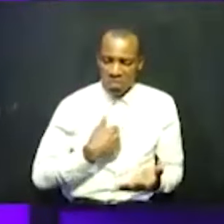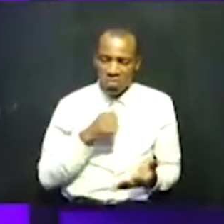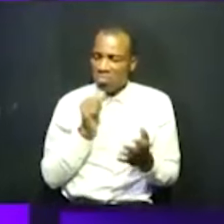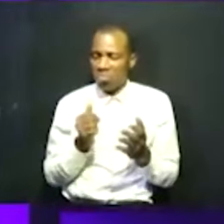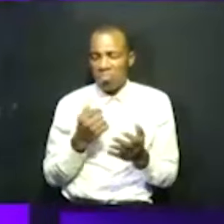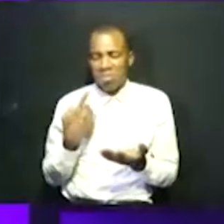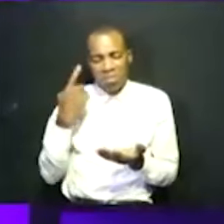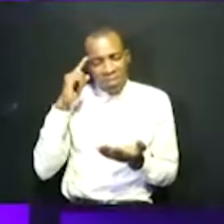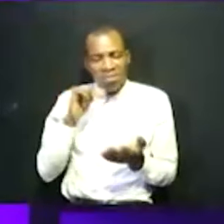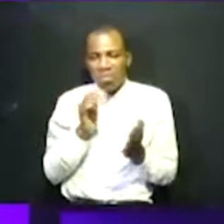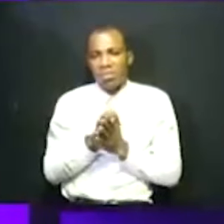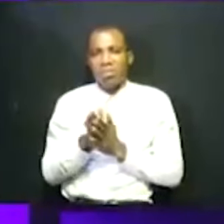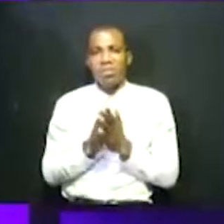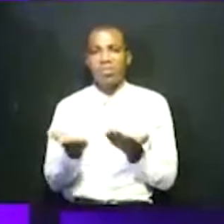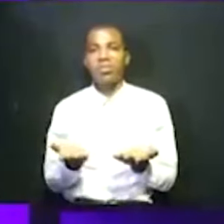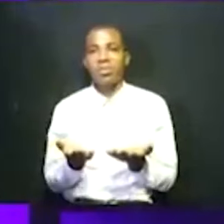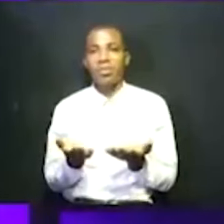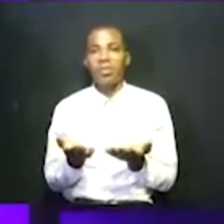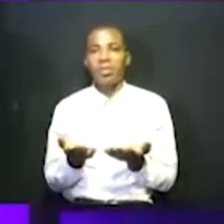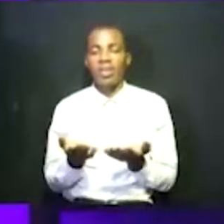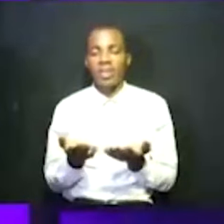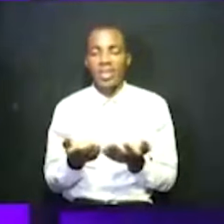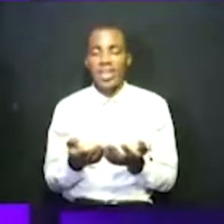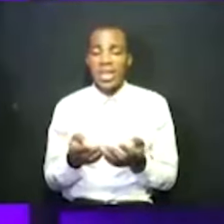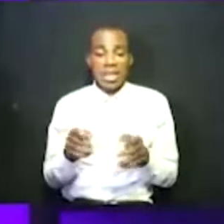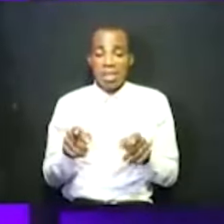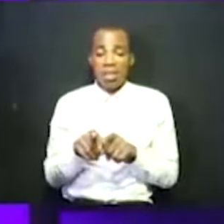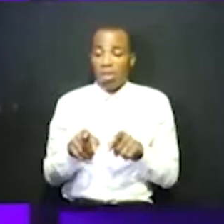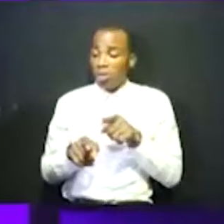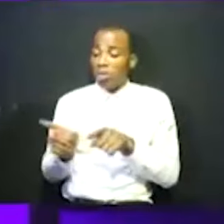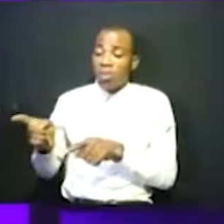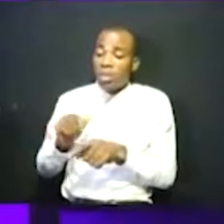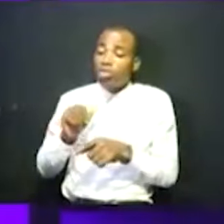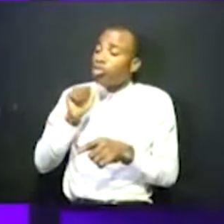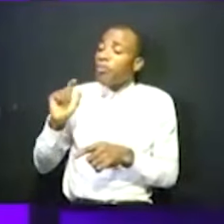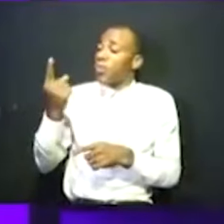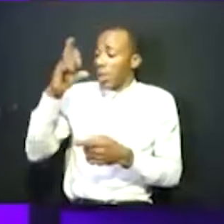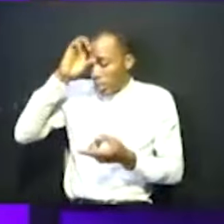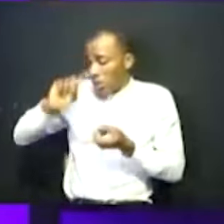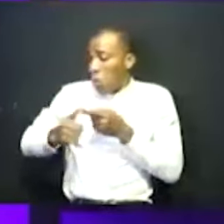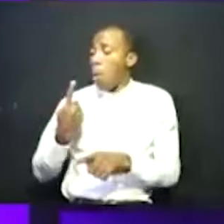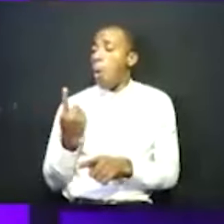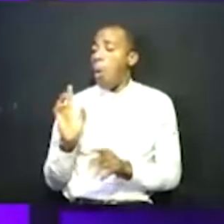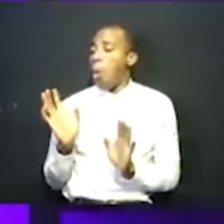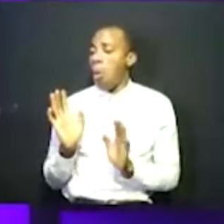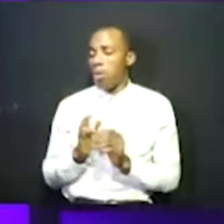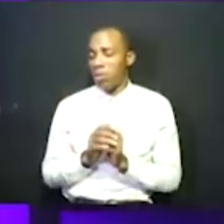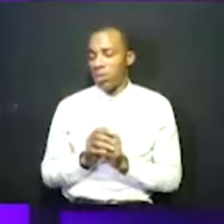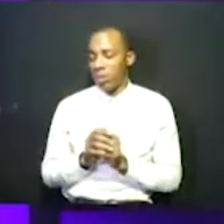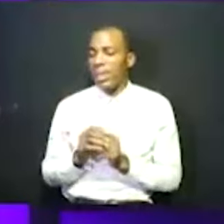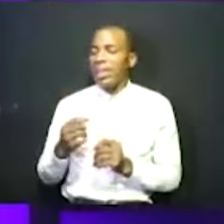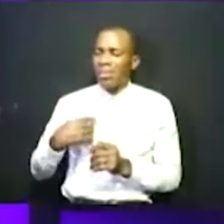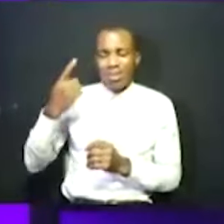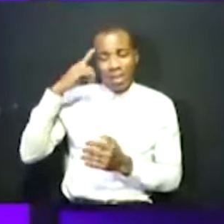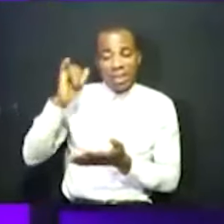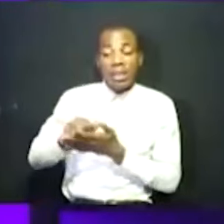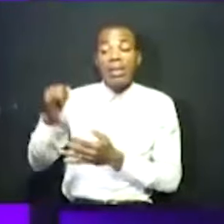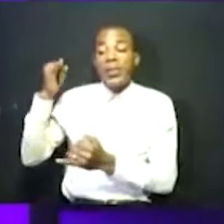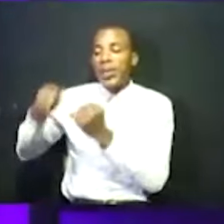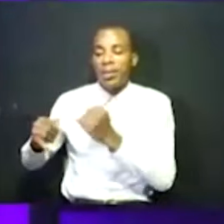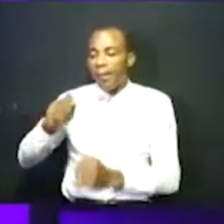either. This is not my first love affair. And probably won't be the last.